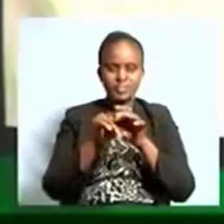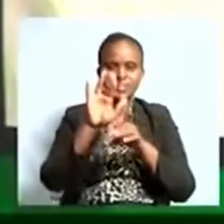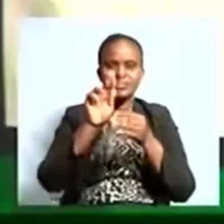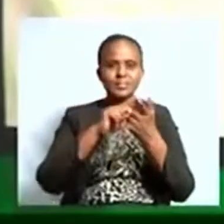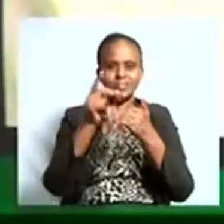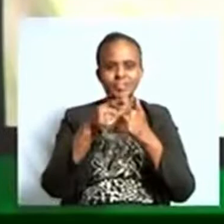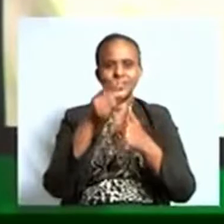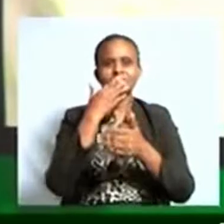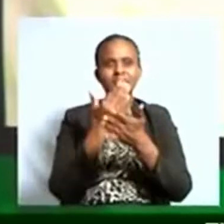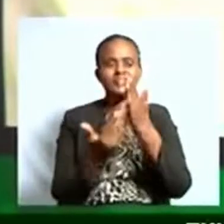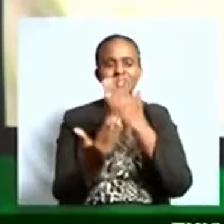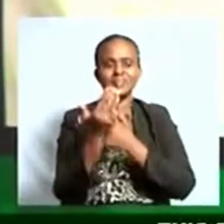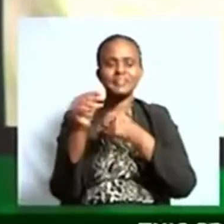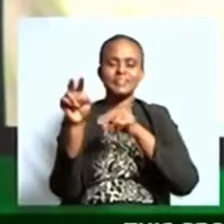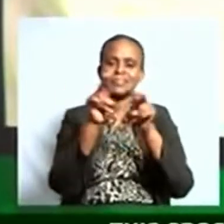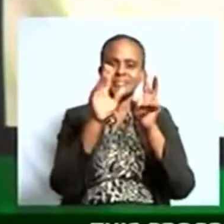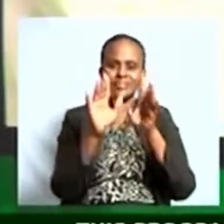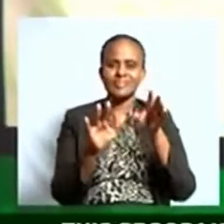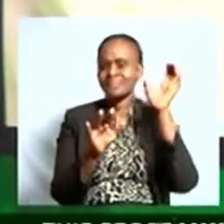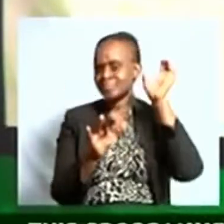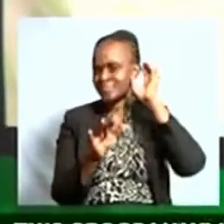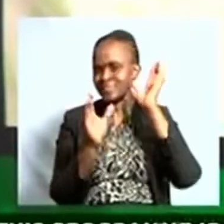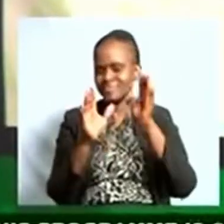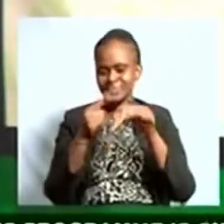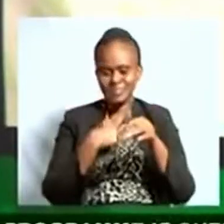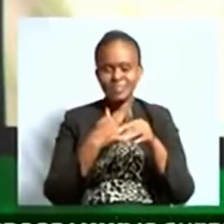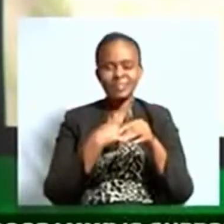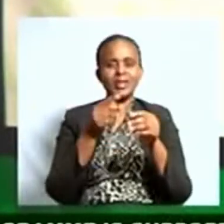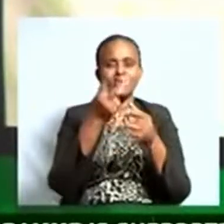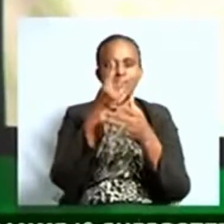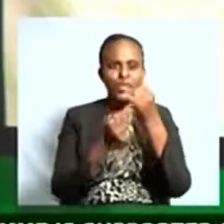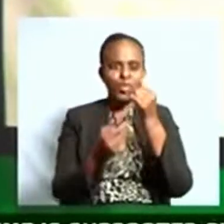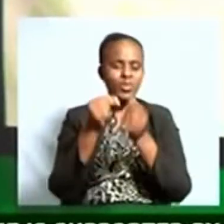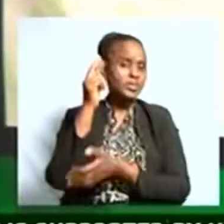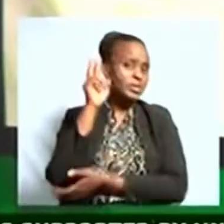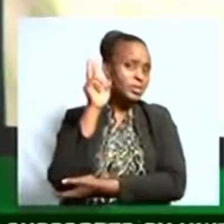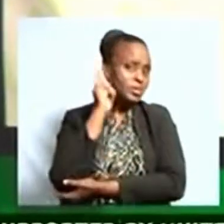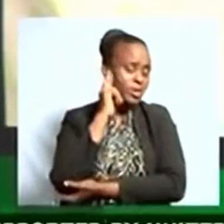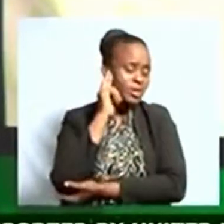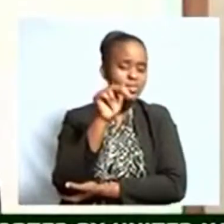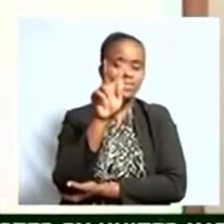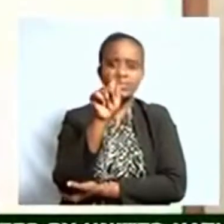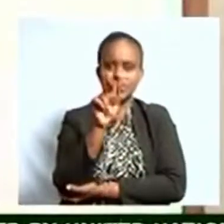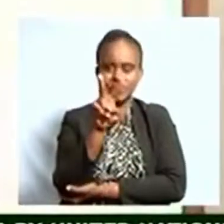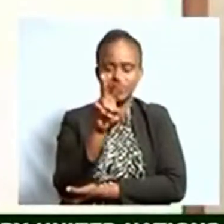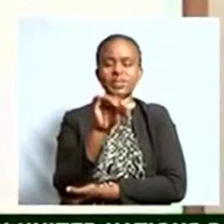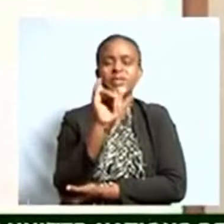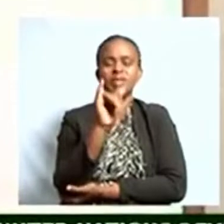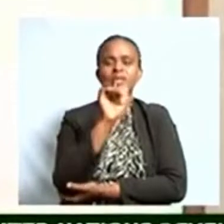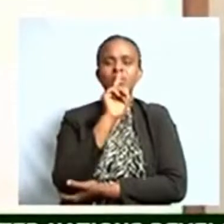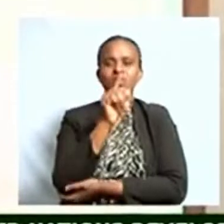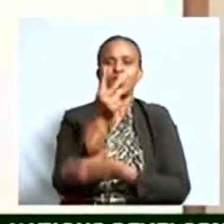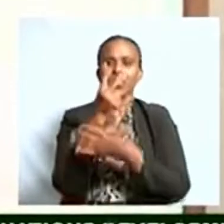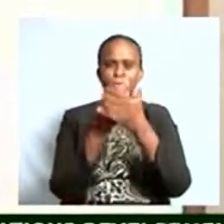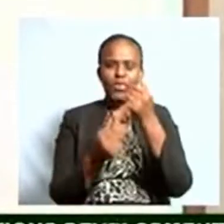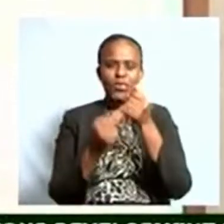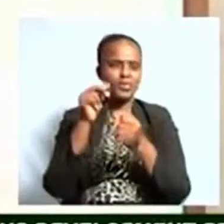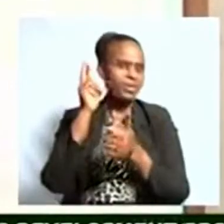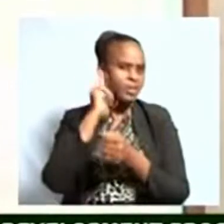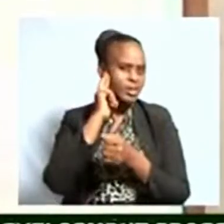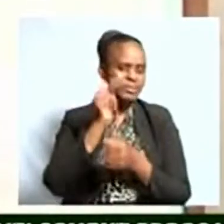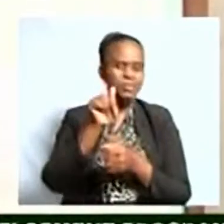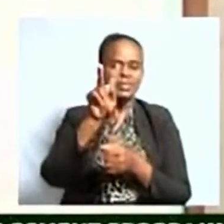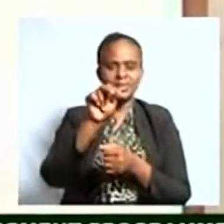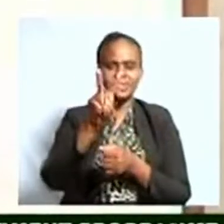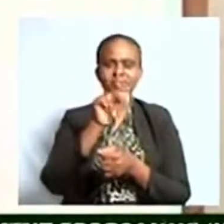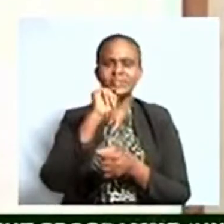morning to our viewers and listeners. I suppose we are both on TV and radio. Definitely, we are on both television and radio.